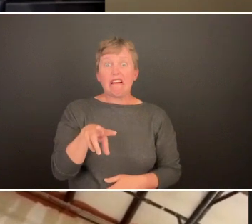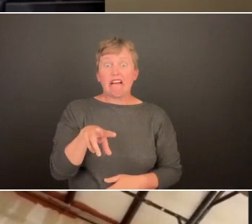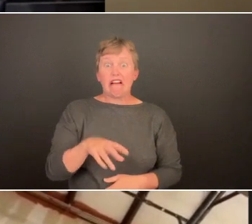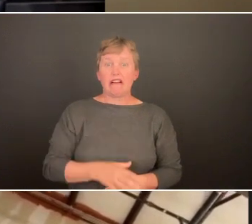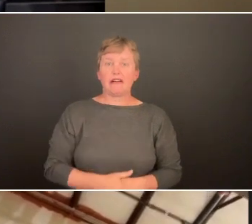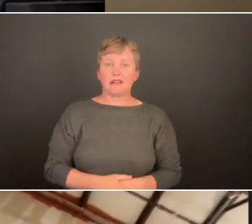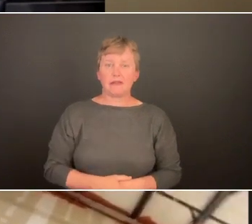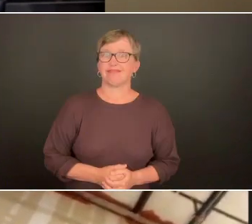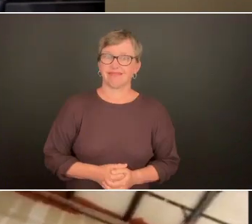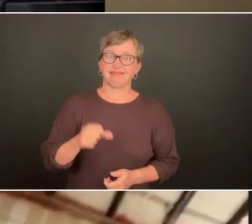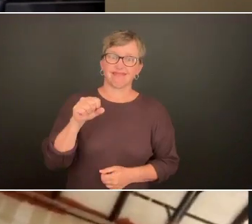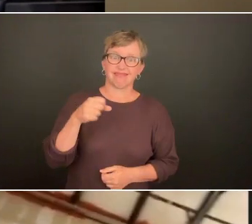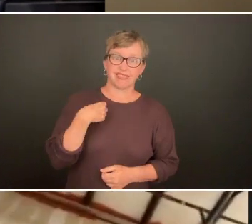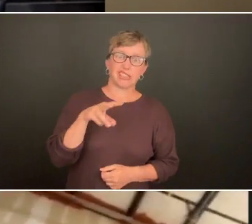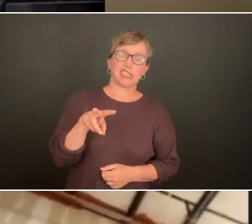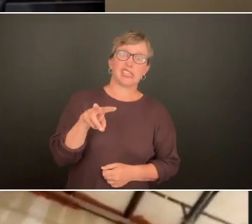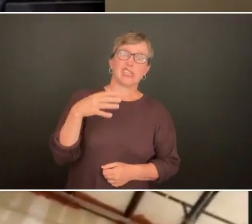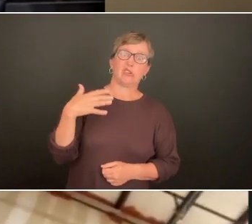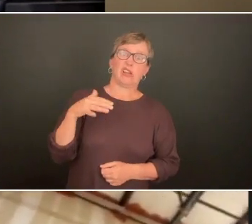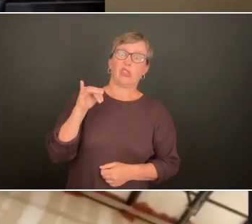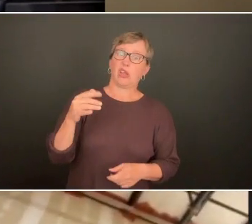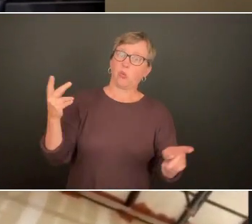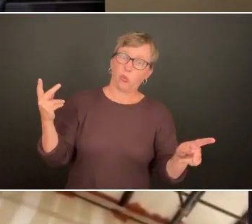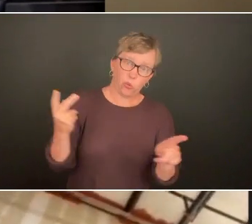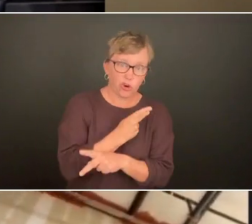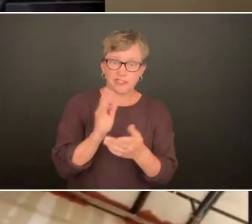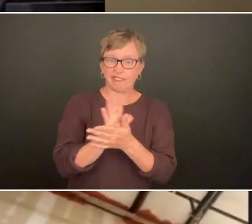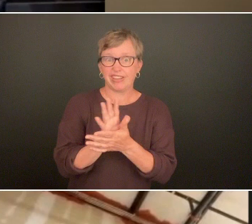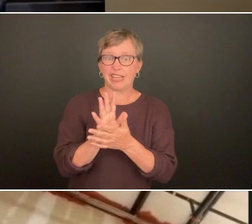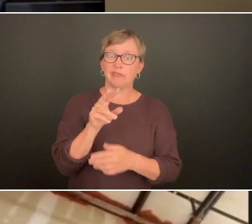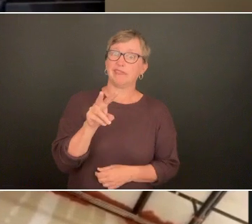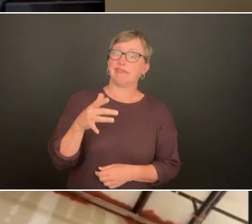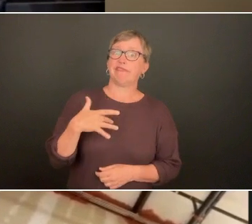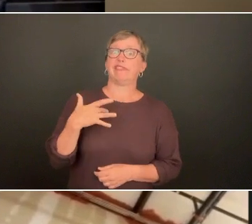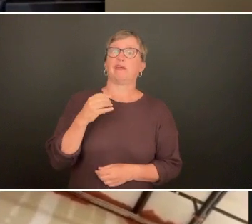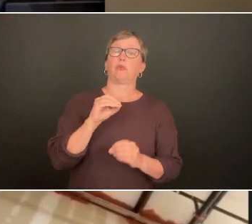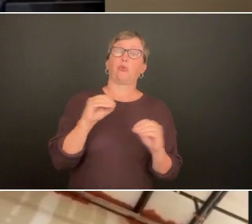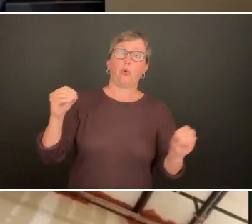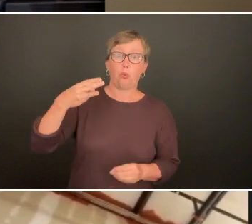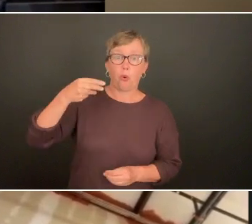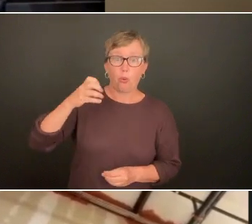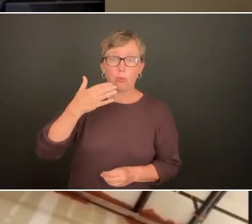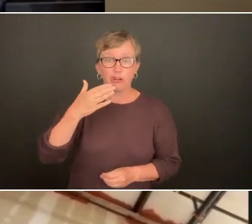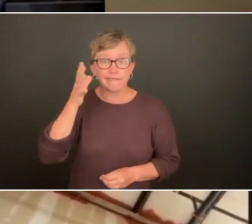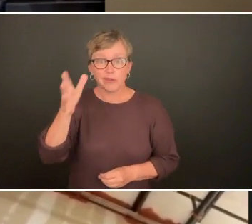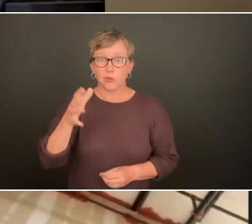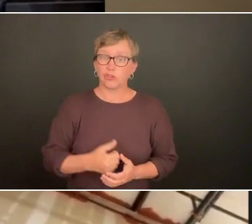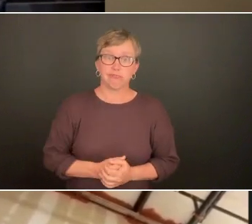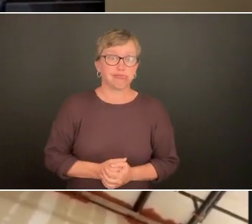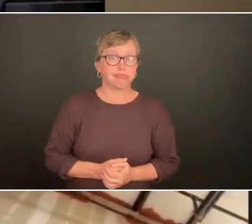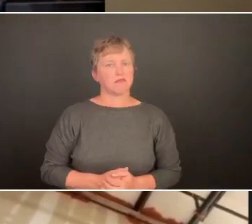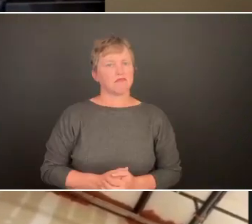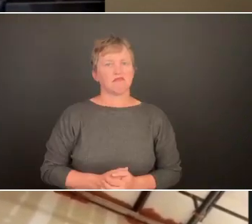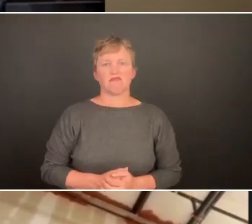You know? Yeah, I thought, wow, that is like worst video I've ever seen. And it gave me no